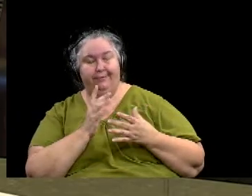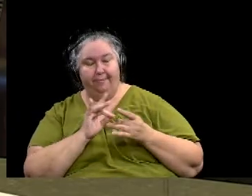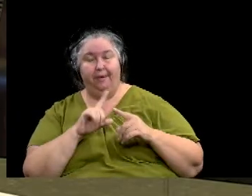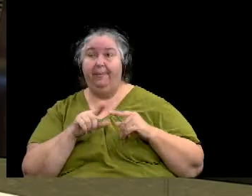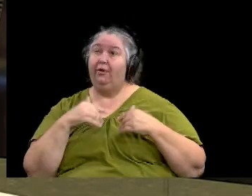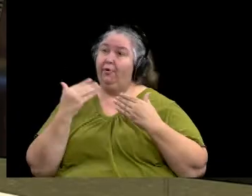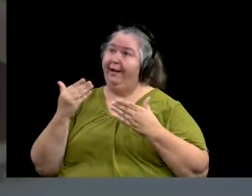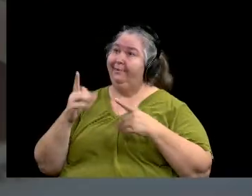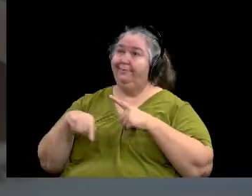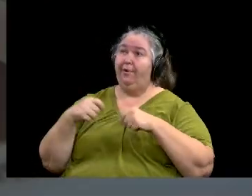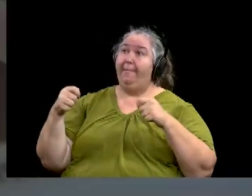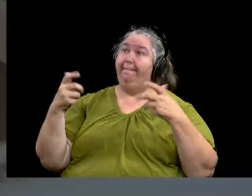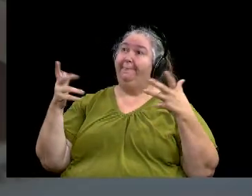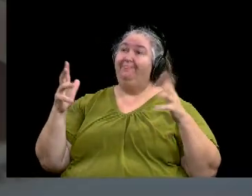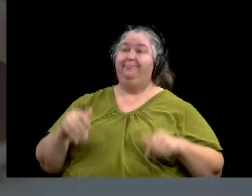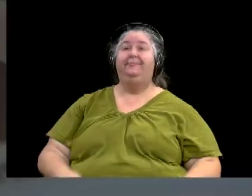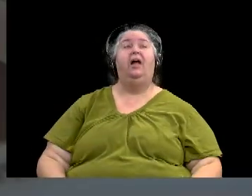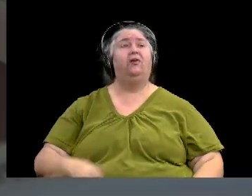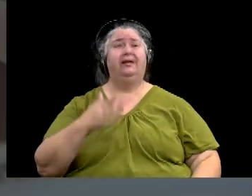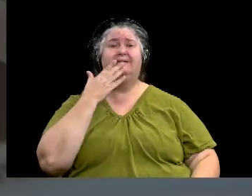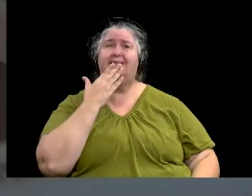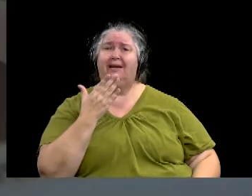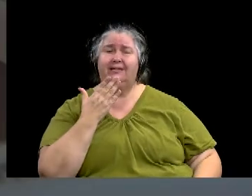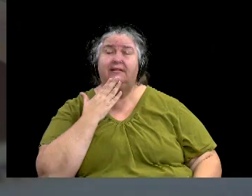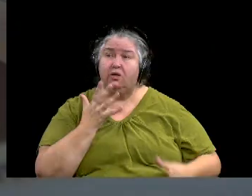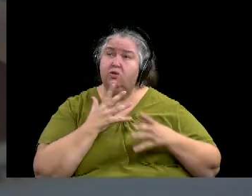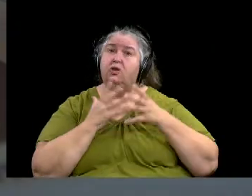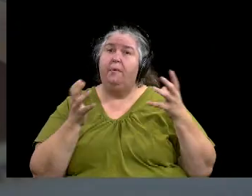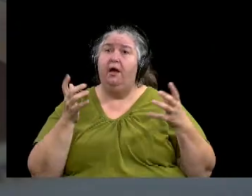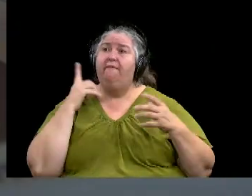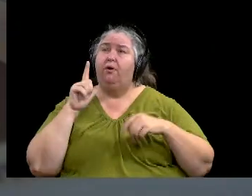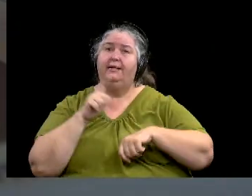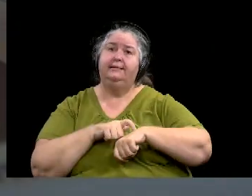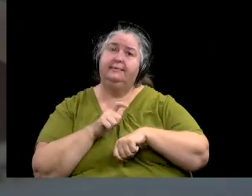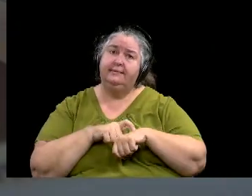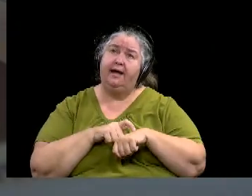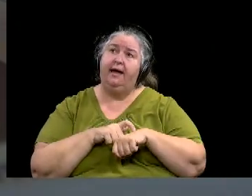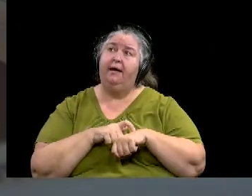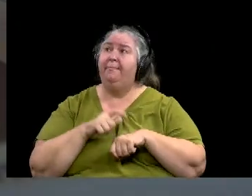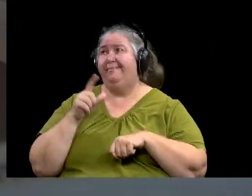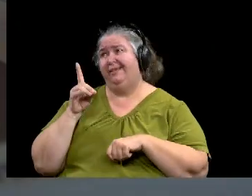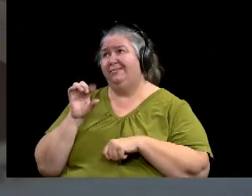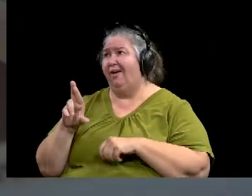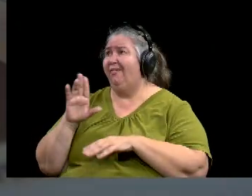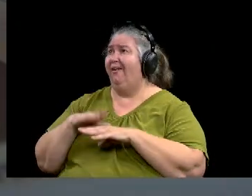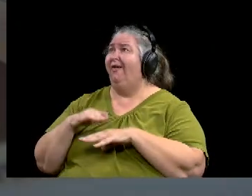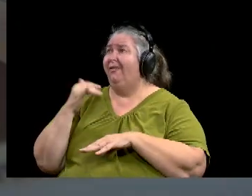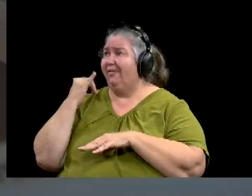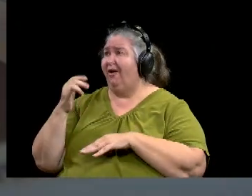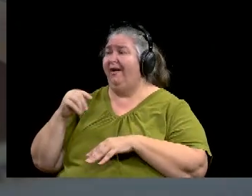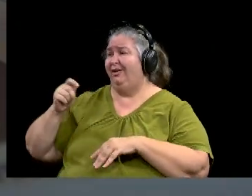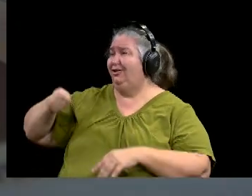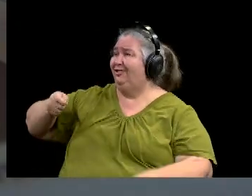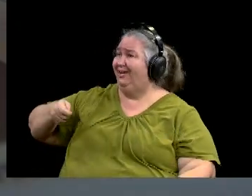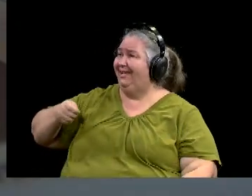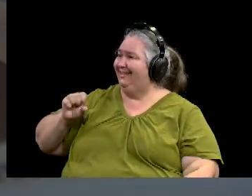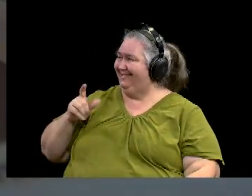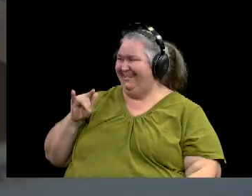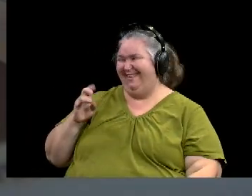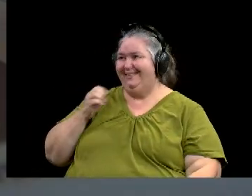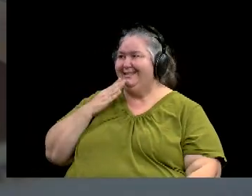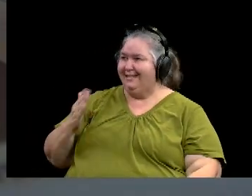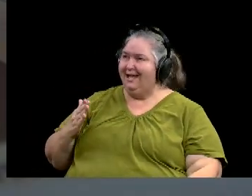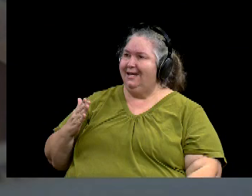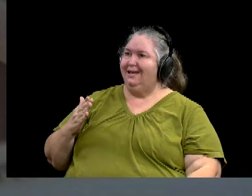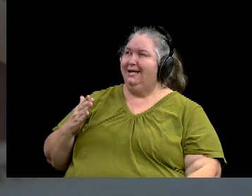for the time, to our doctors on the call, as well as Judge Felton and Stephanie and Kelly Crane for being with